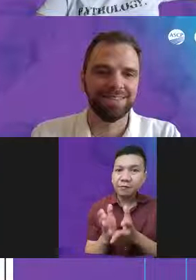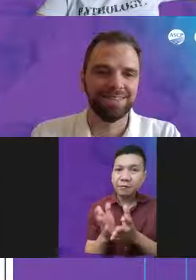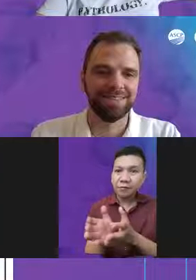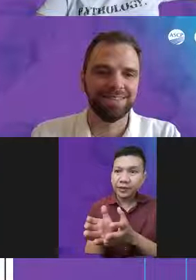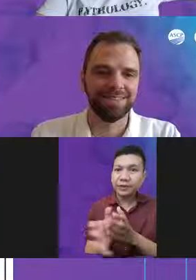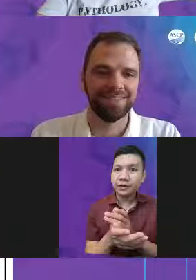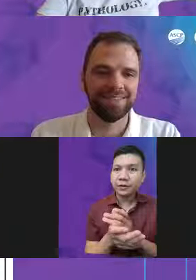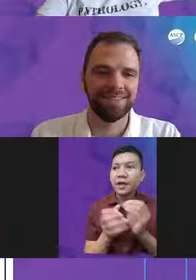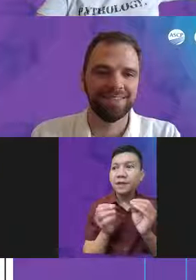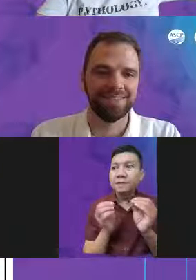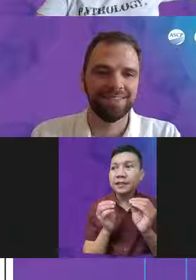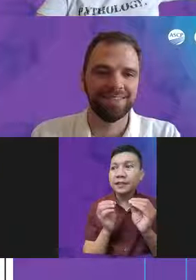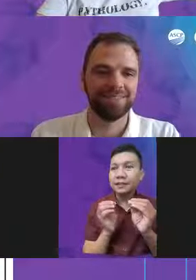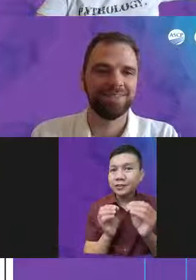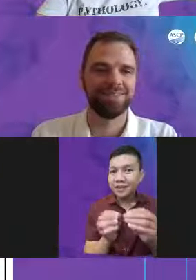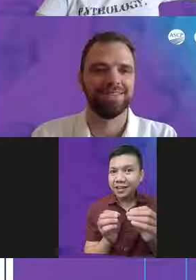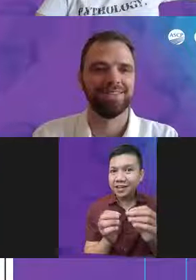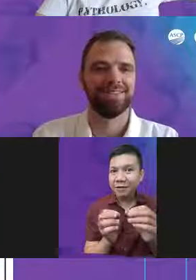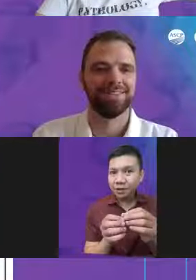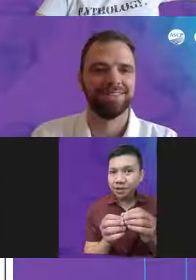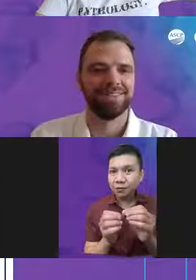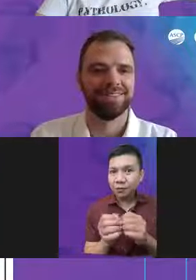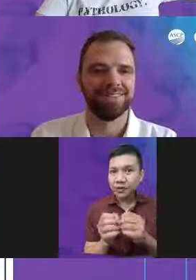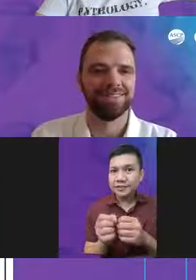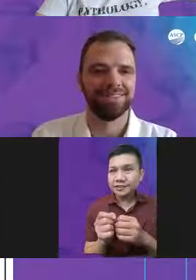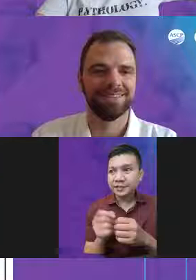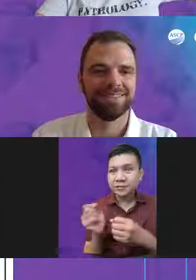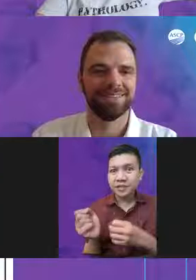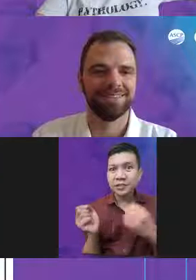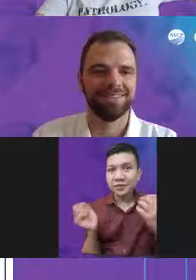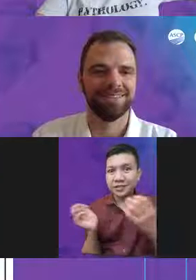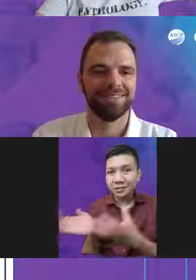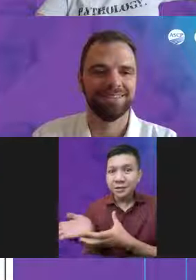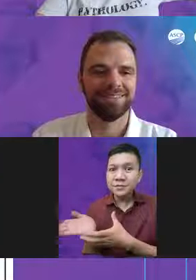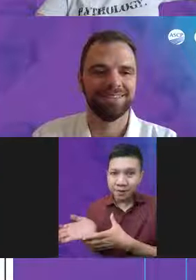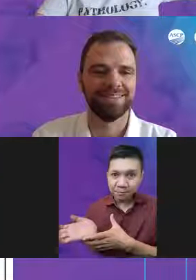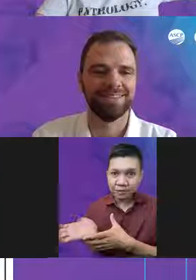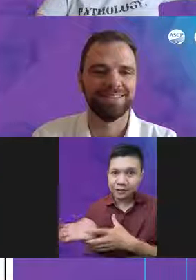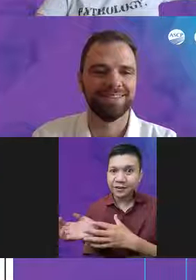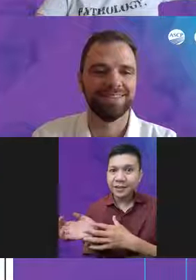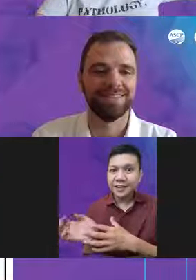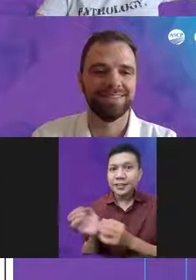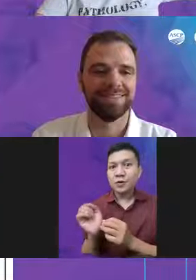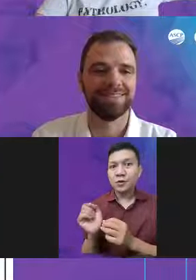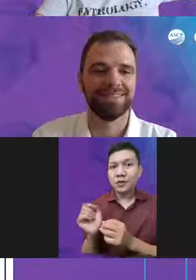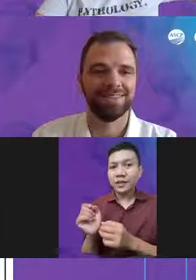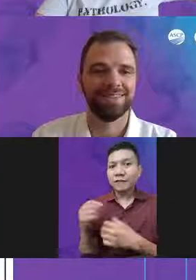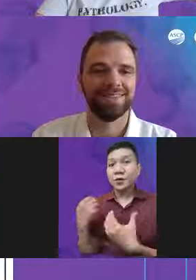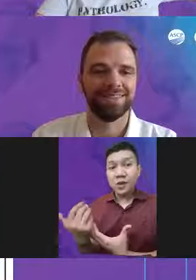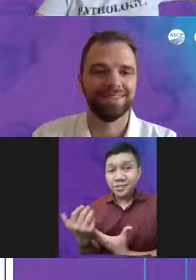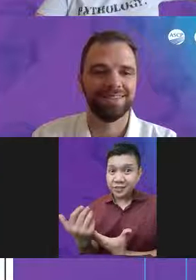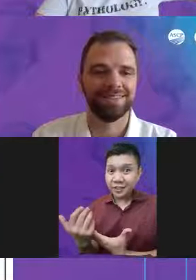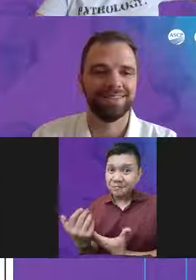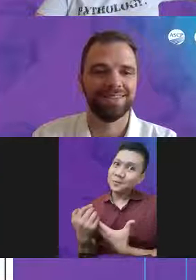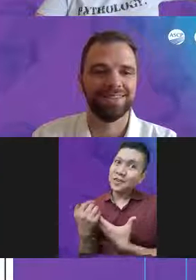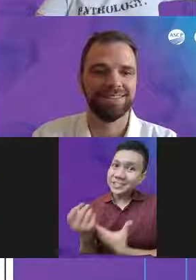hereditary pyropoikilo, but it looks like the blood was subjected to an extreme temperature. So if you